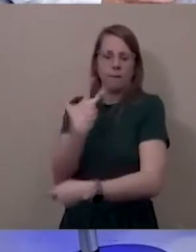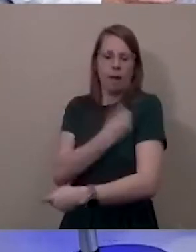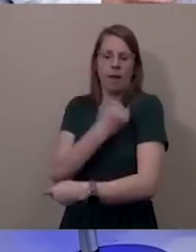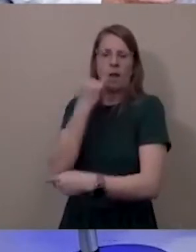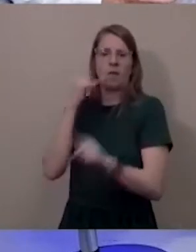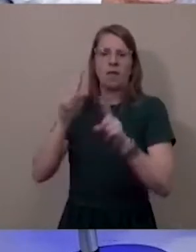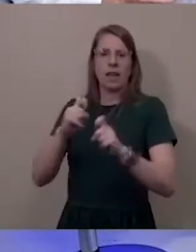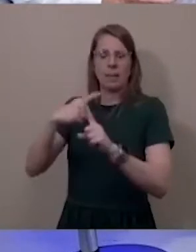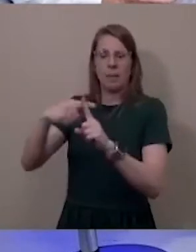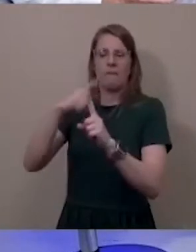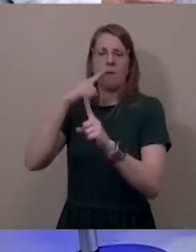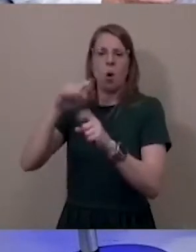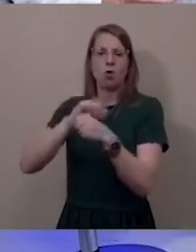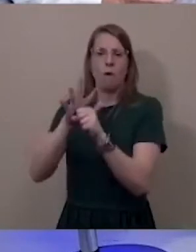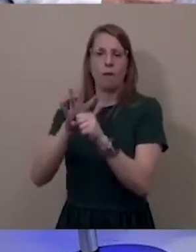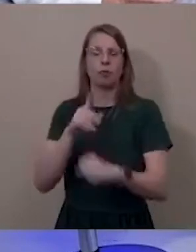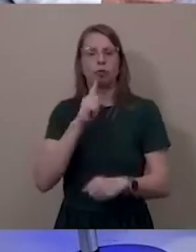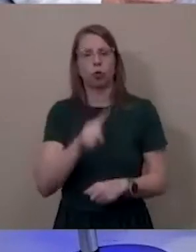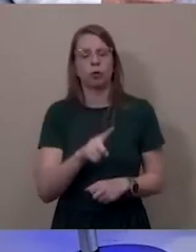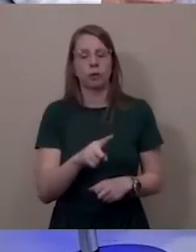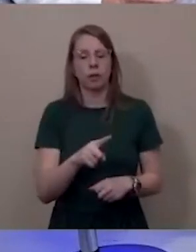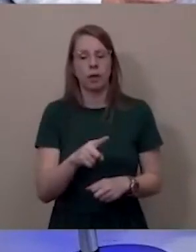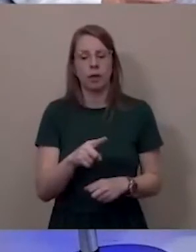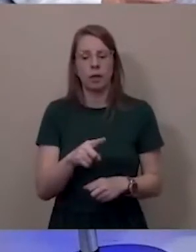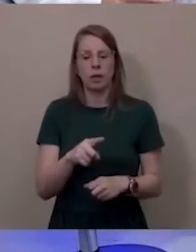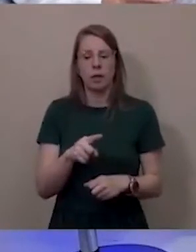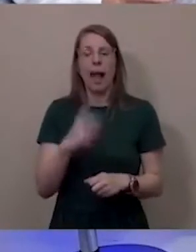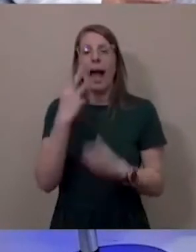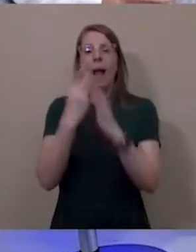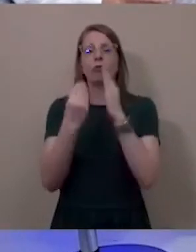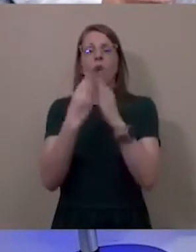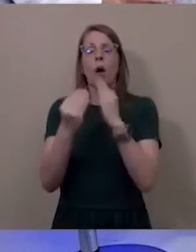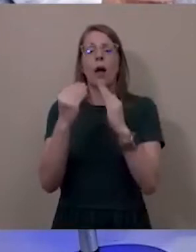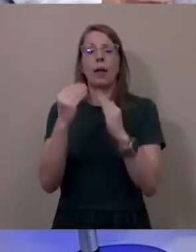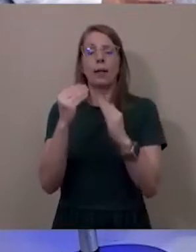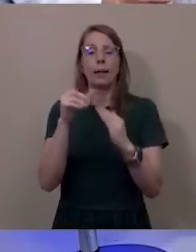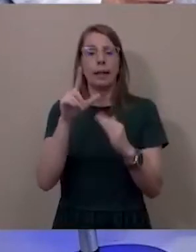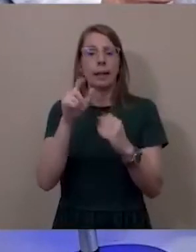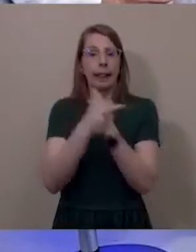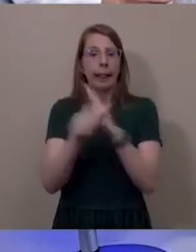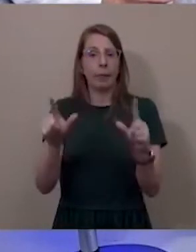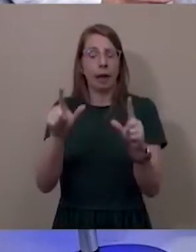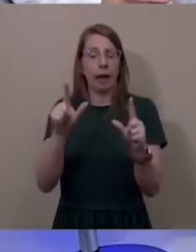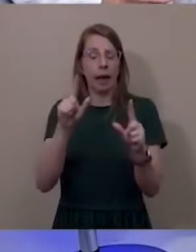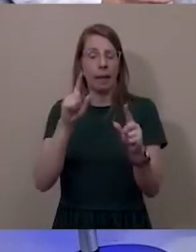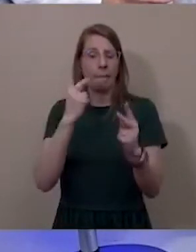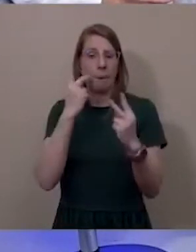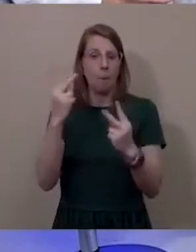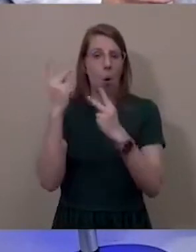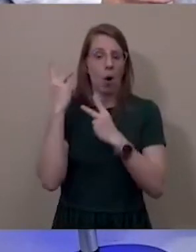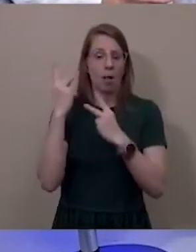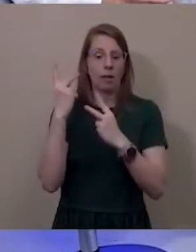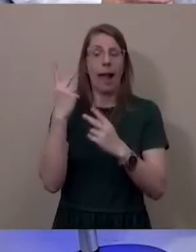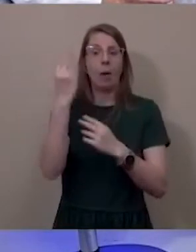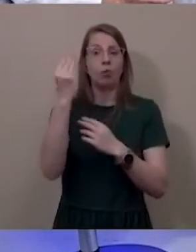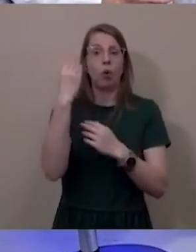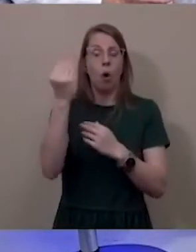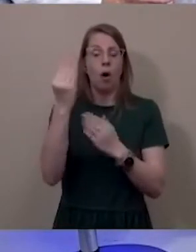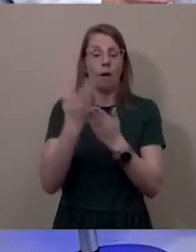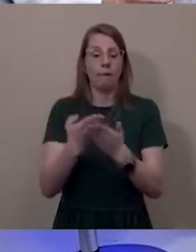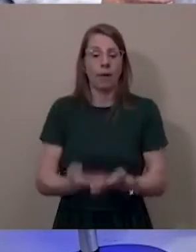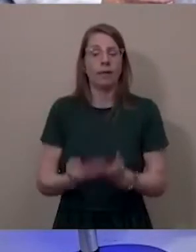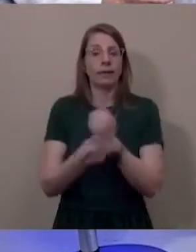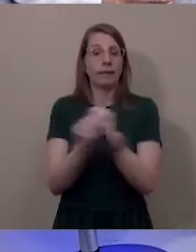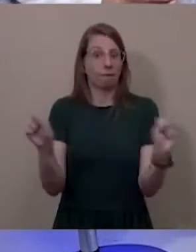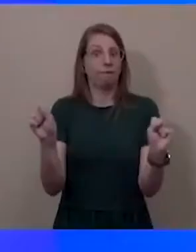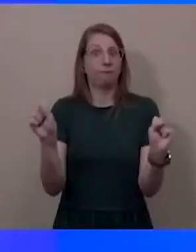tested positive for COVID? You bet. Super spreader events, outdoors, Liberty Memorial. I think the evidence is pretty darn clear. Outdoor events look pretty safe,